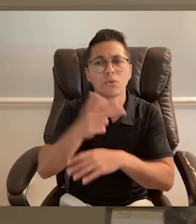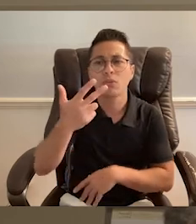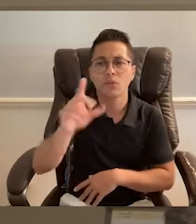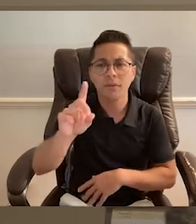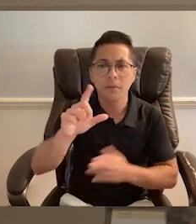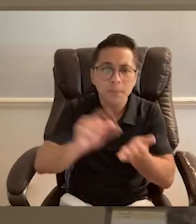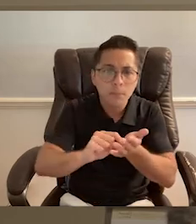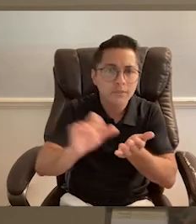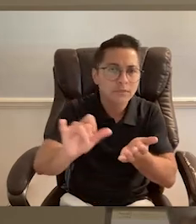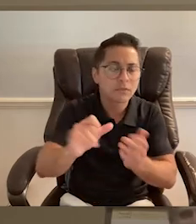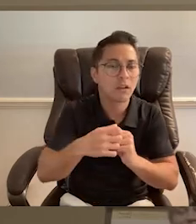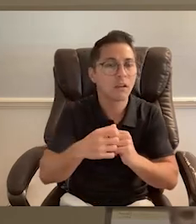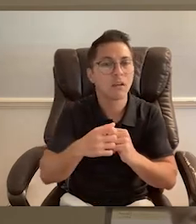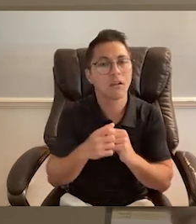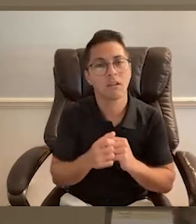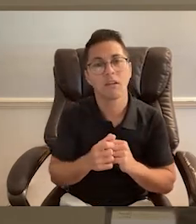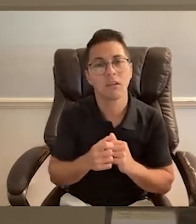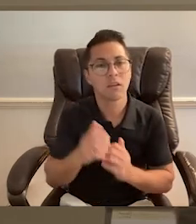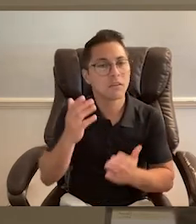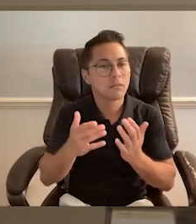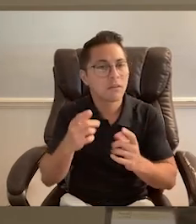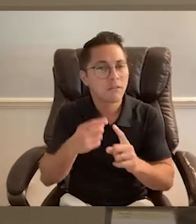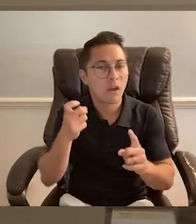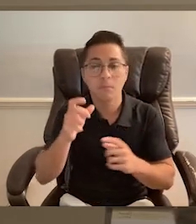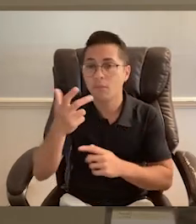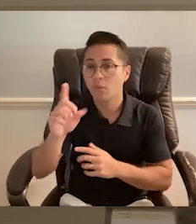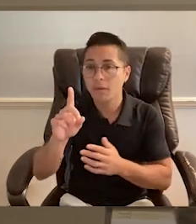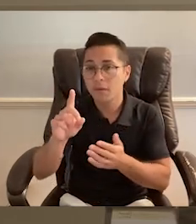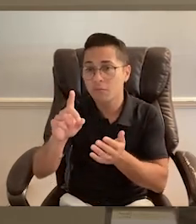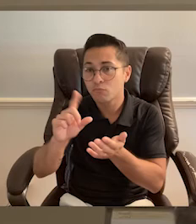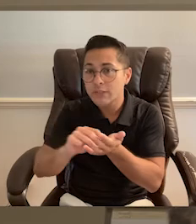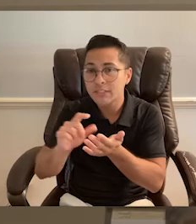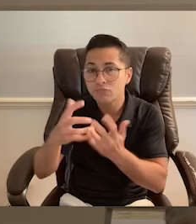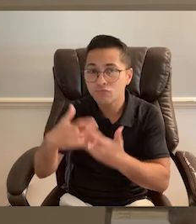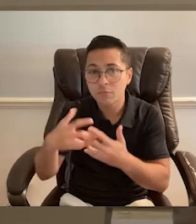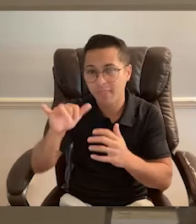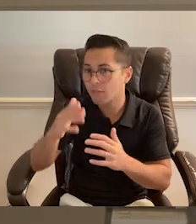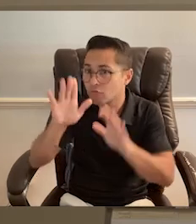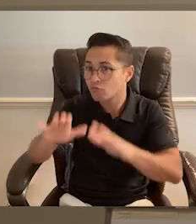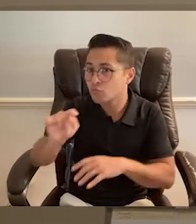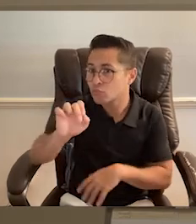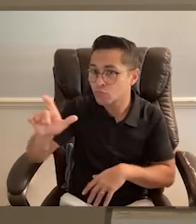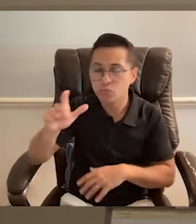prototype. It's very noisy, but it worked.